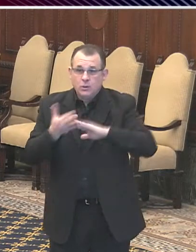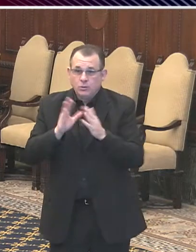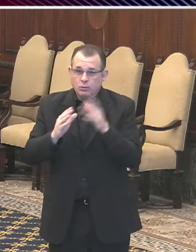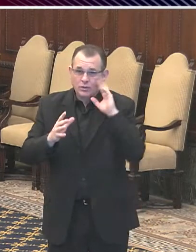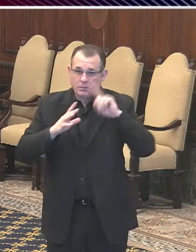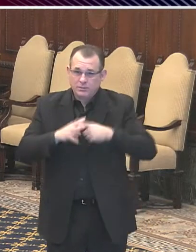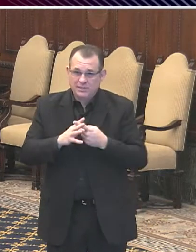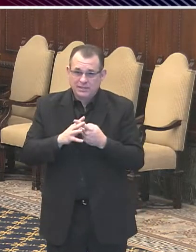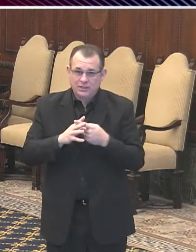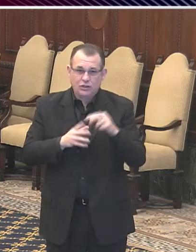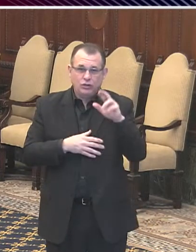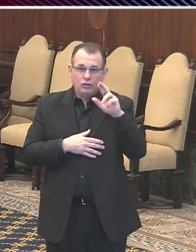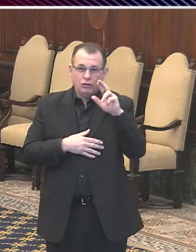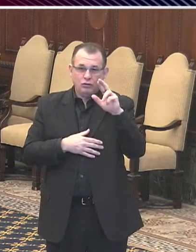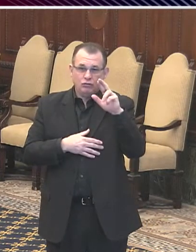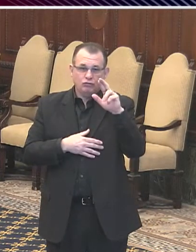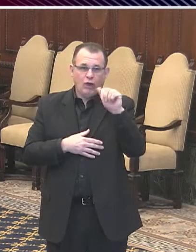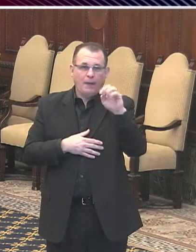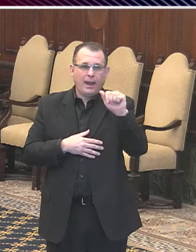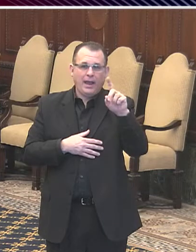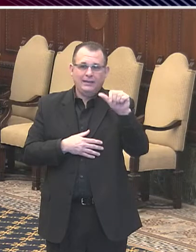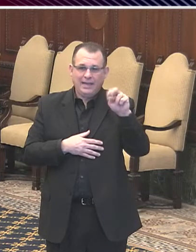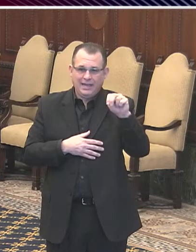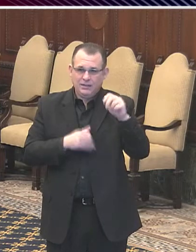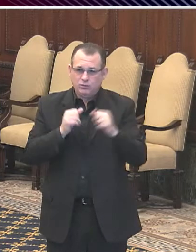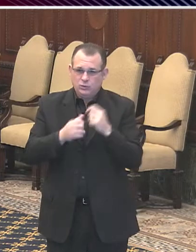the holiest month of the Islamic calendar.